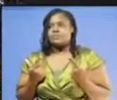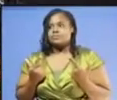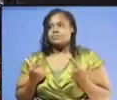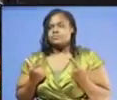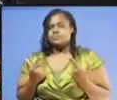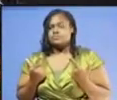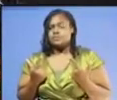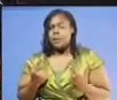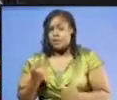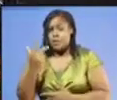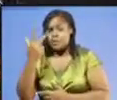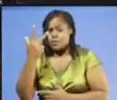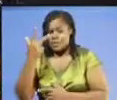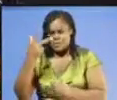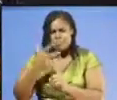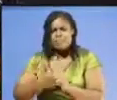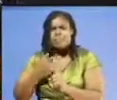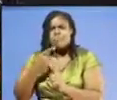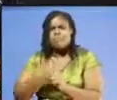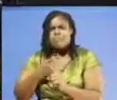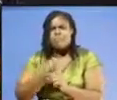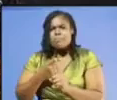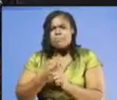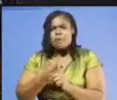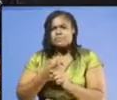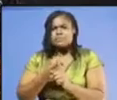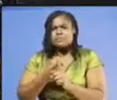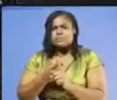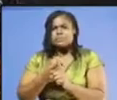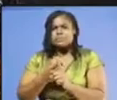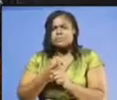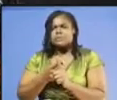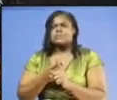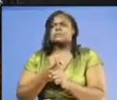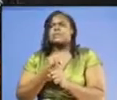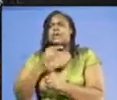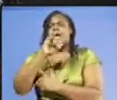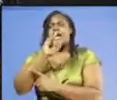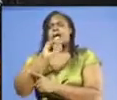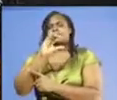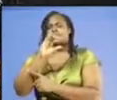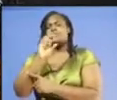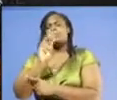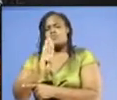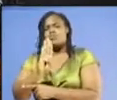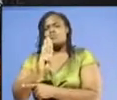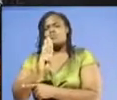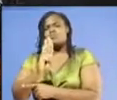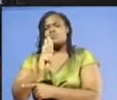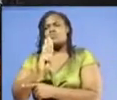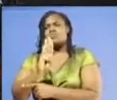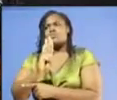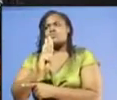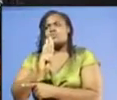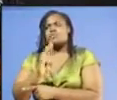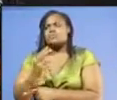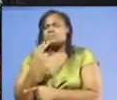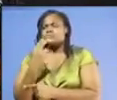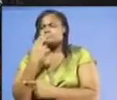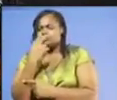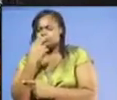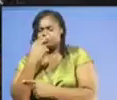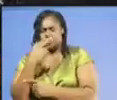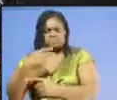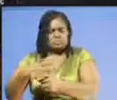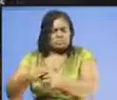Almost 3 months in the incubator with tubes in their hands and tubes